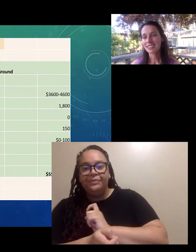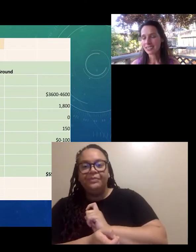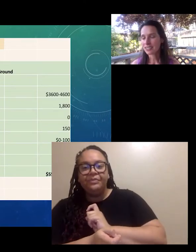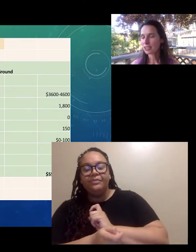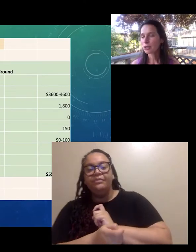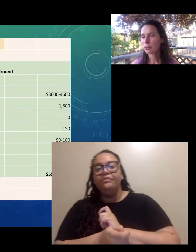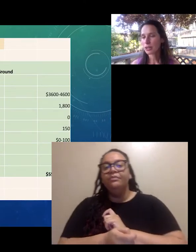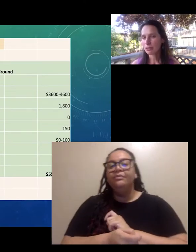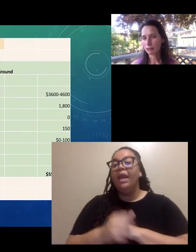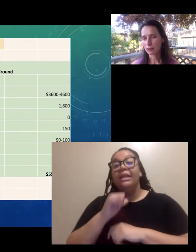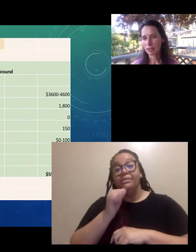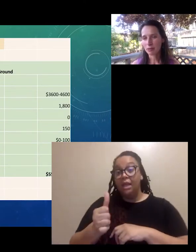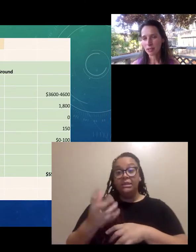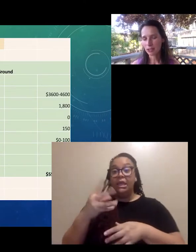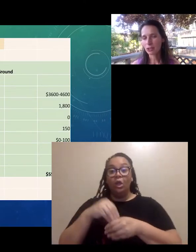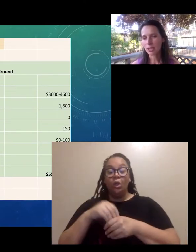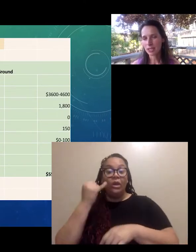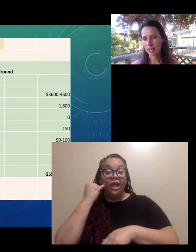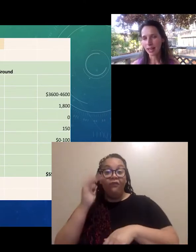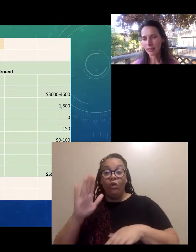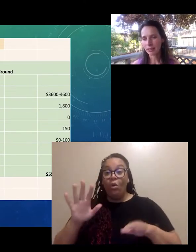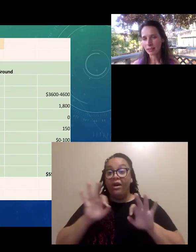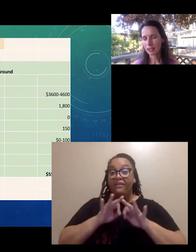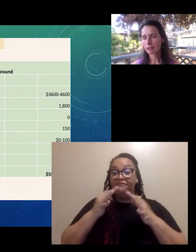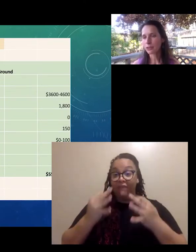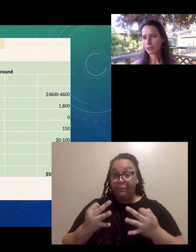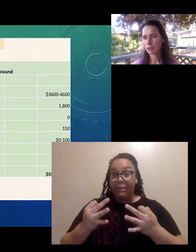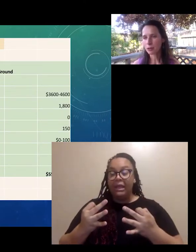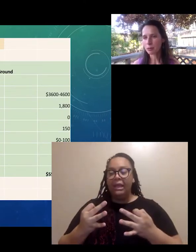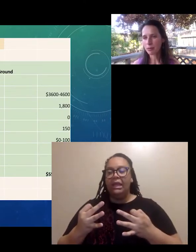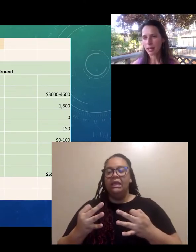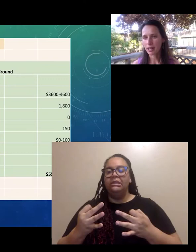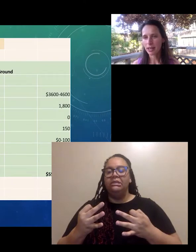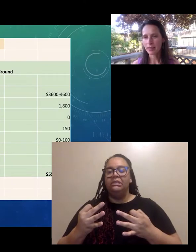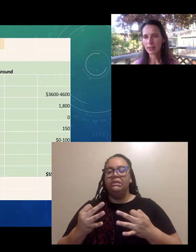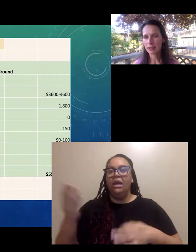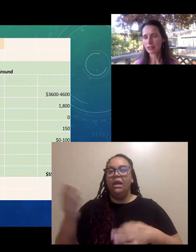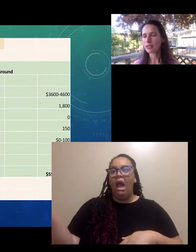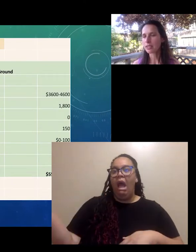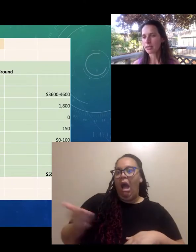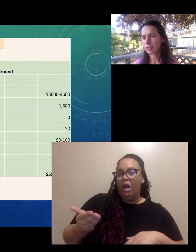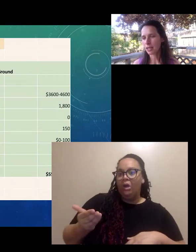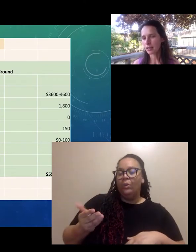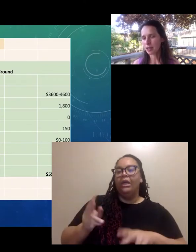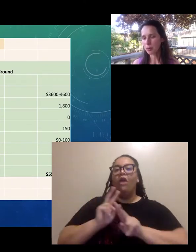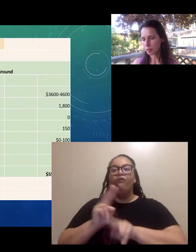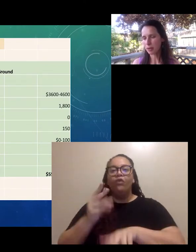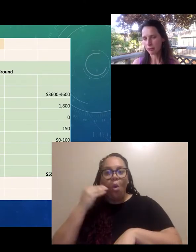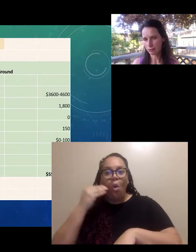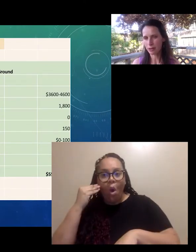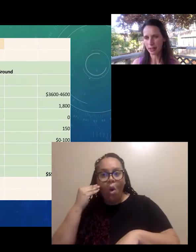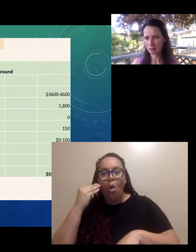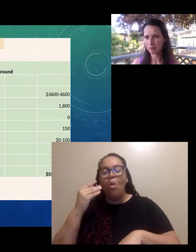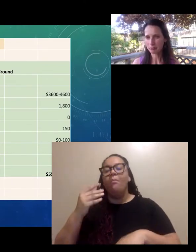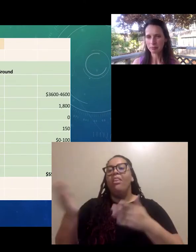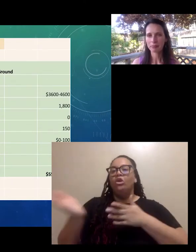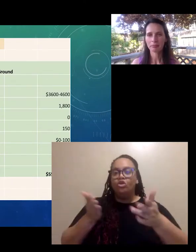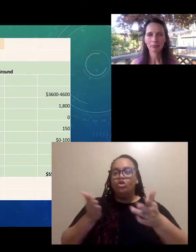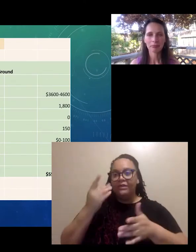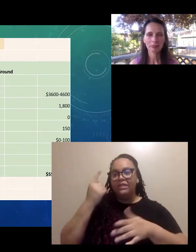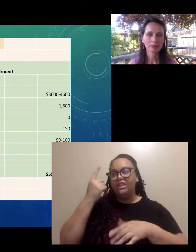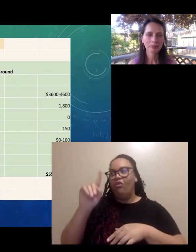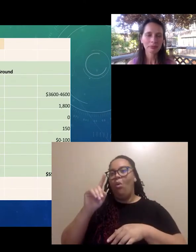and then this doesn't include if your family is choosing to hire a funeral home, and the services that would be paid for there.